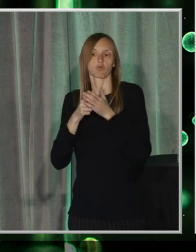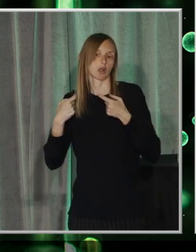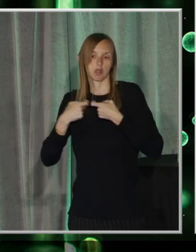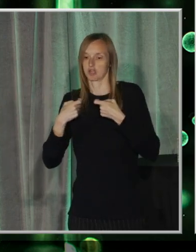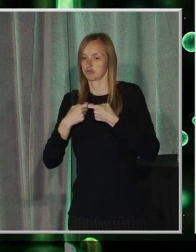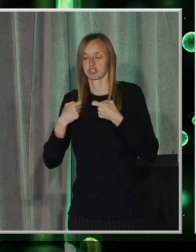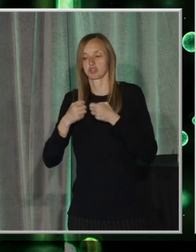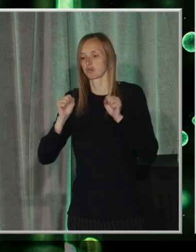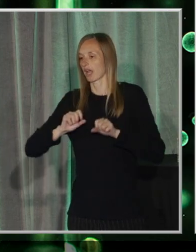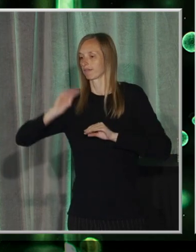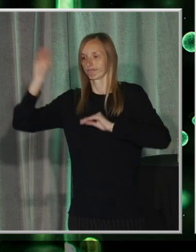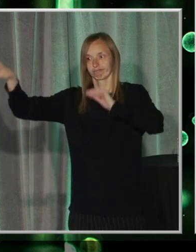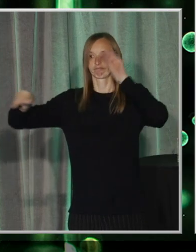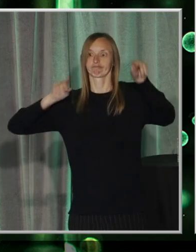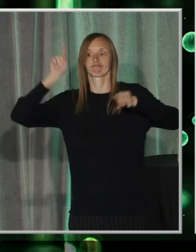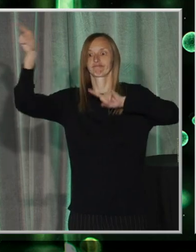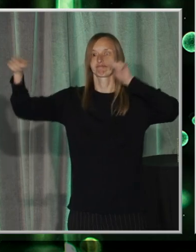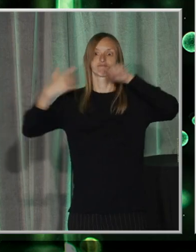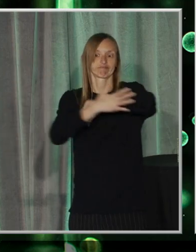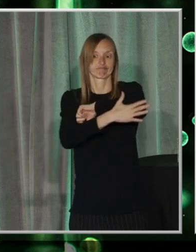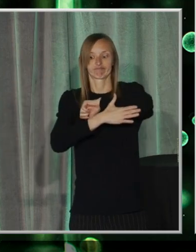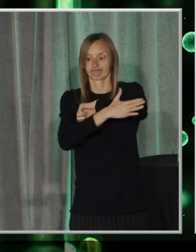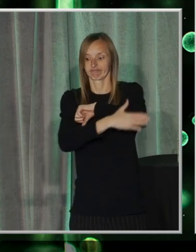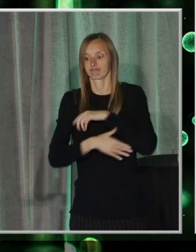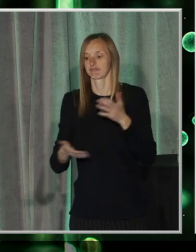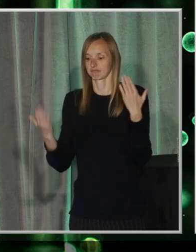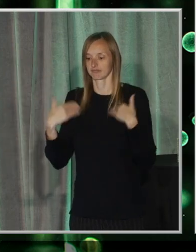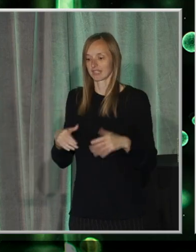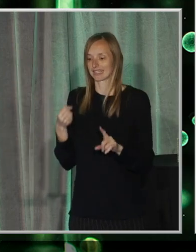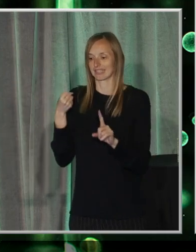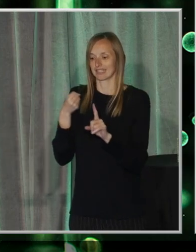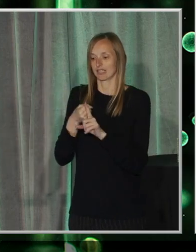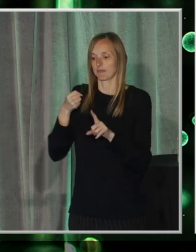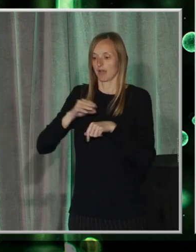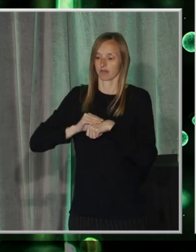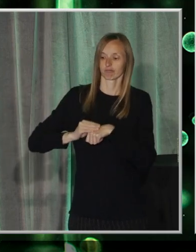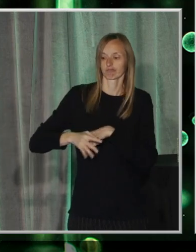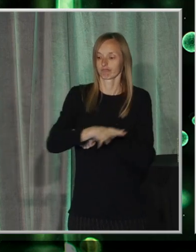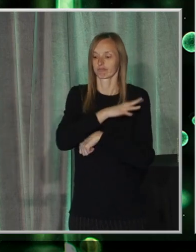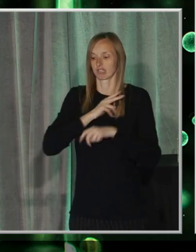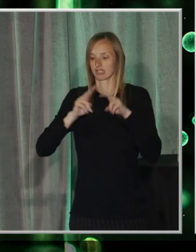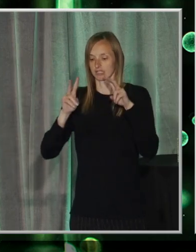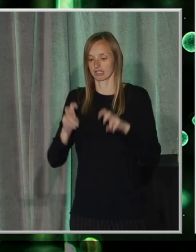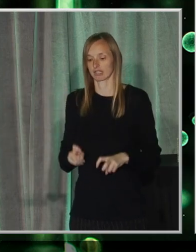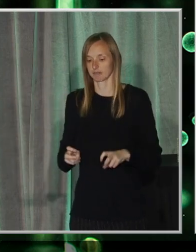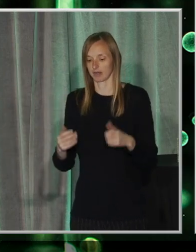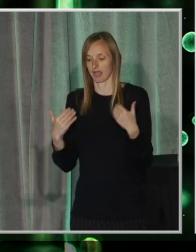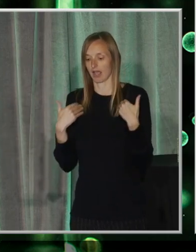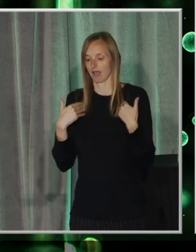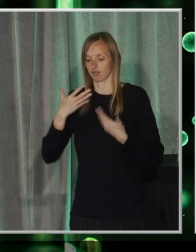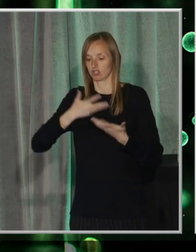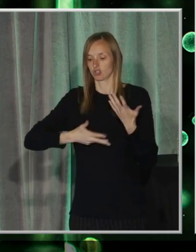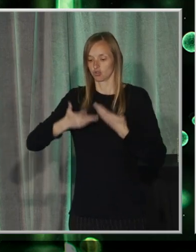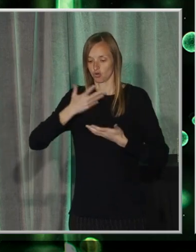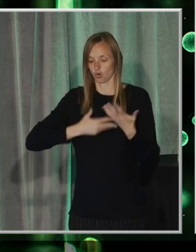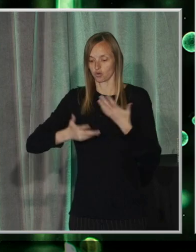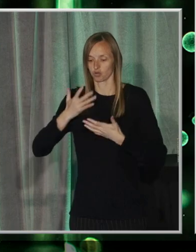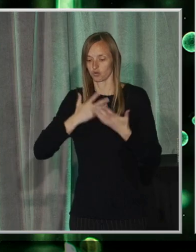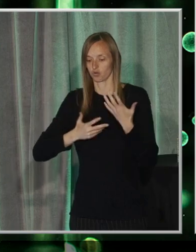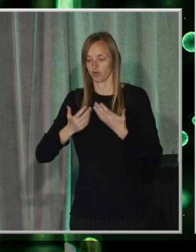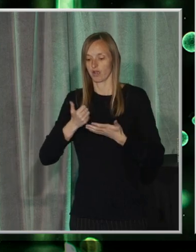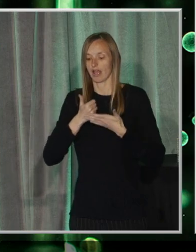operate. Next, please. So as an impact assessment, we have one. First, socially, we contribute